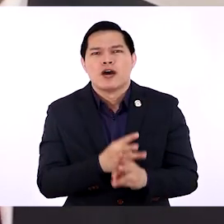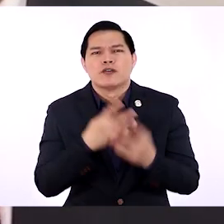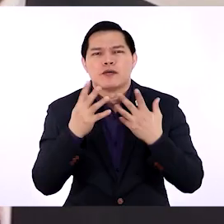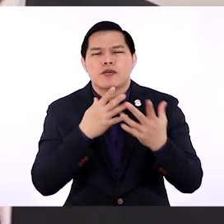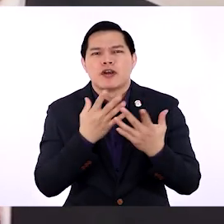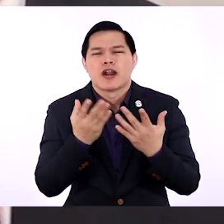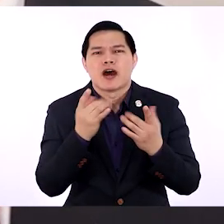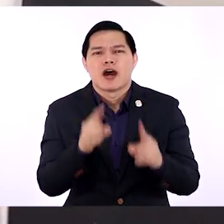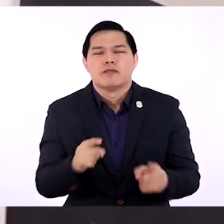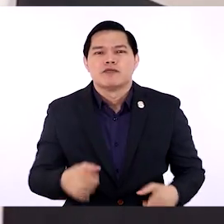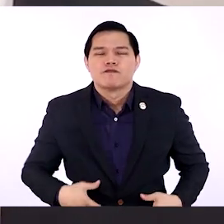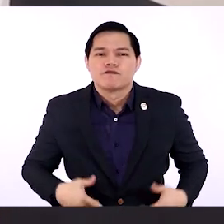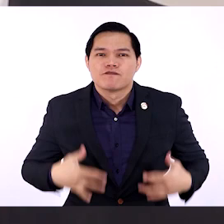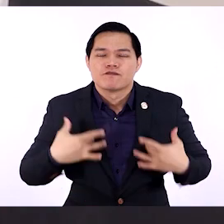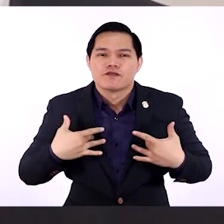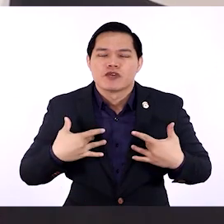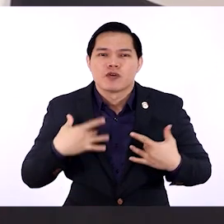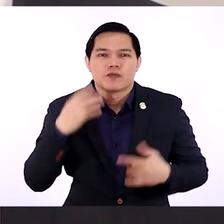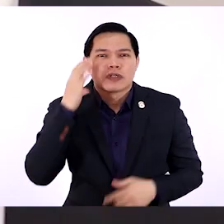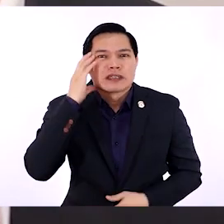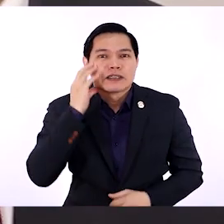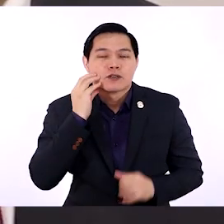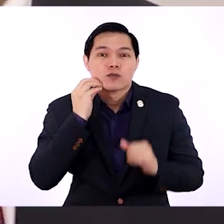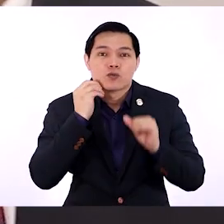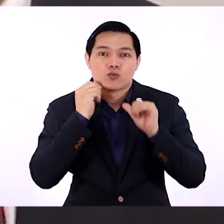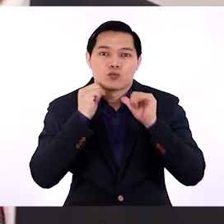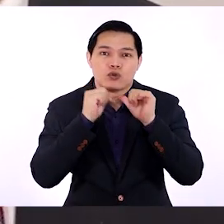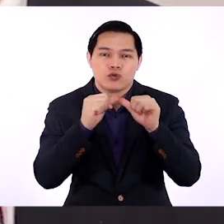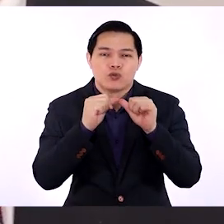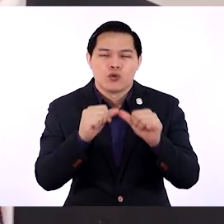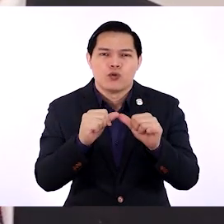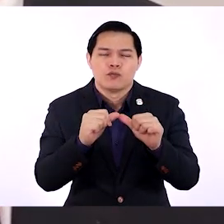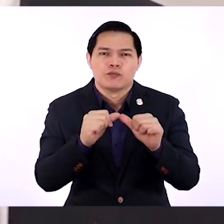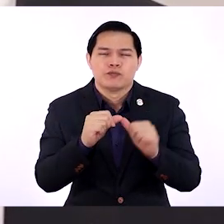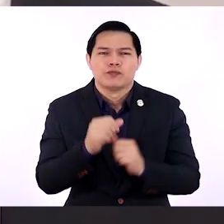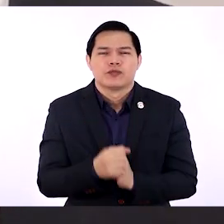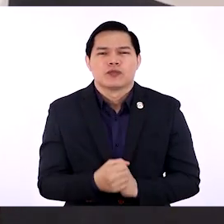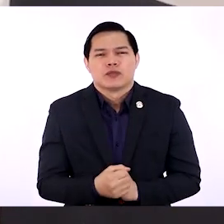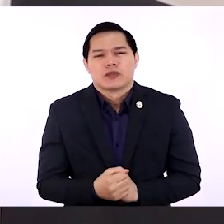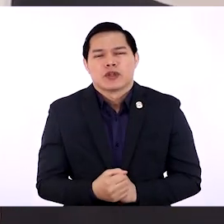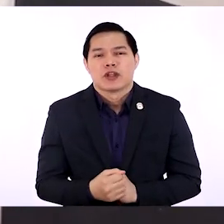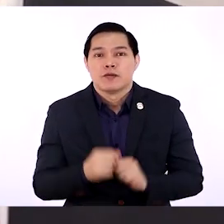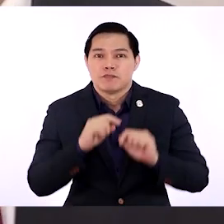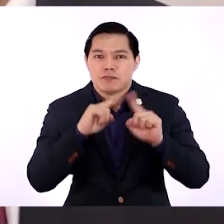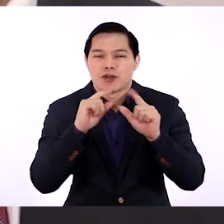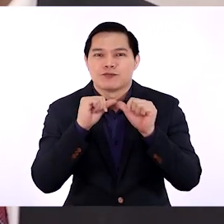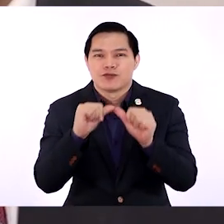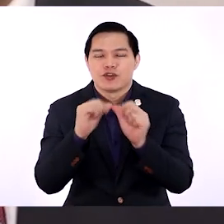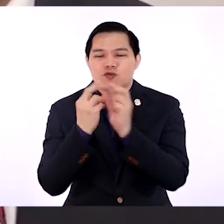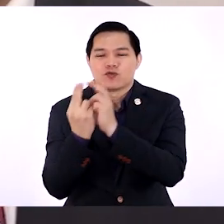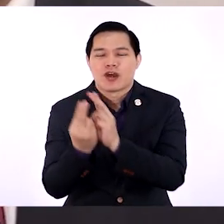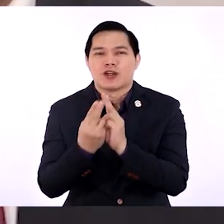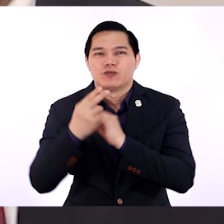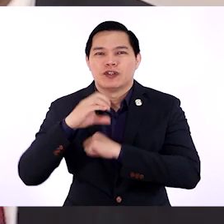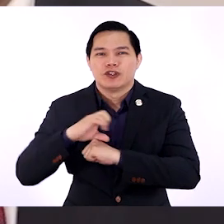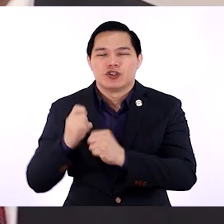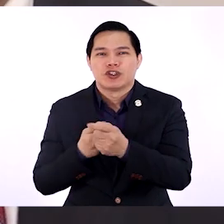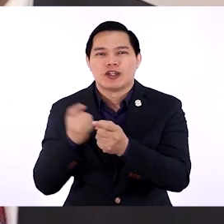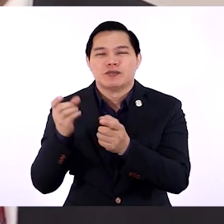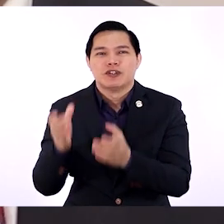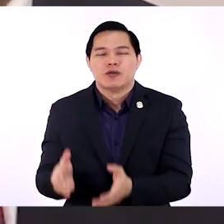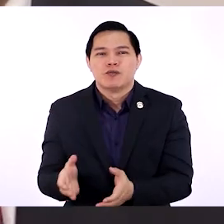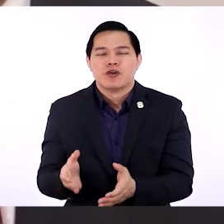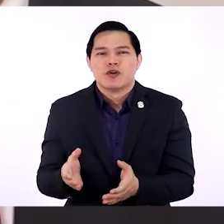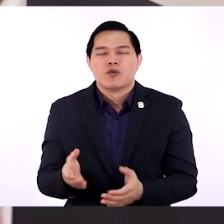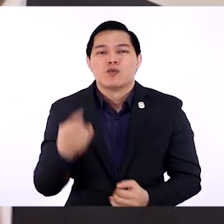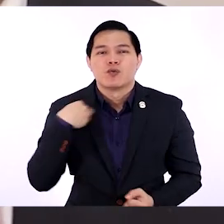life, whatever we may experience and continue to experience, we will continue to be united with the church administration. We